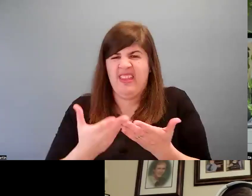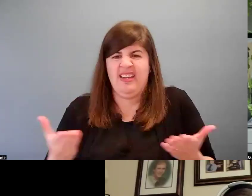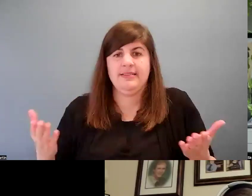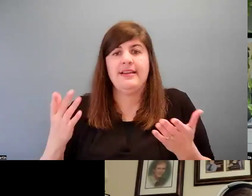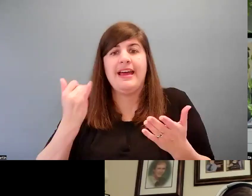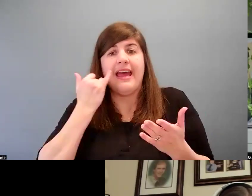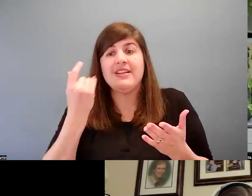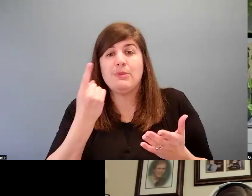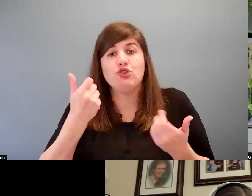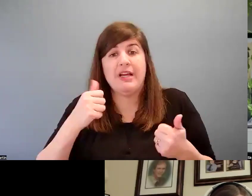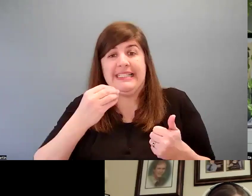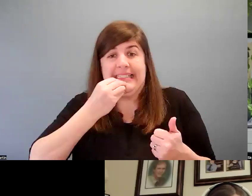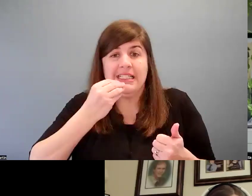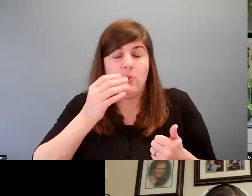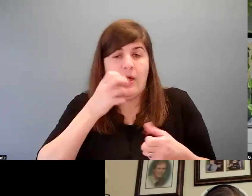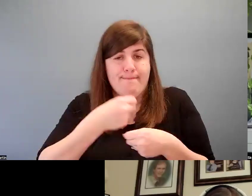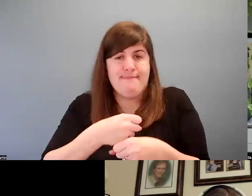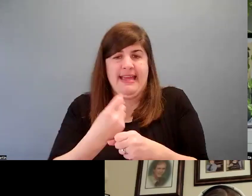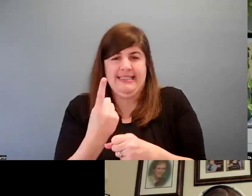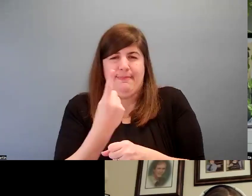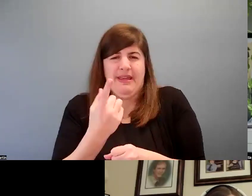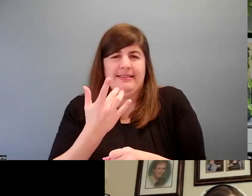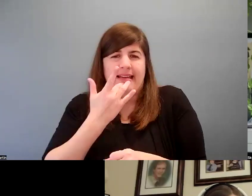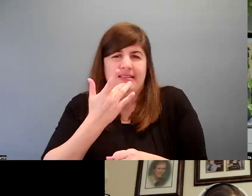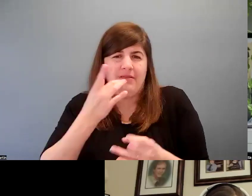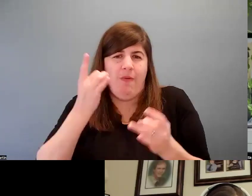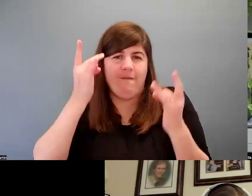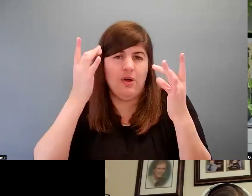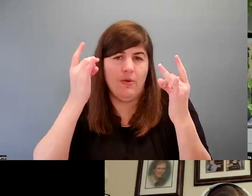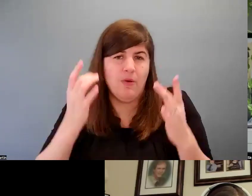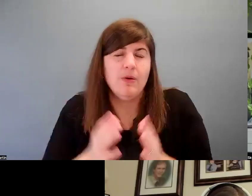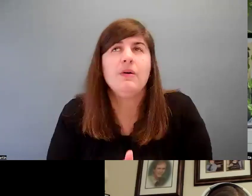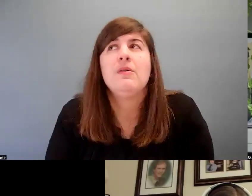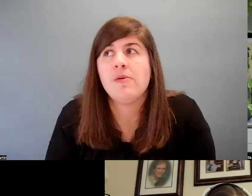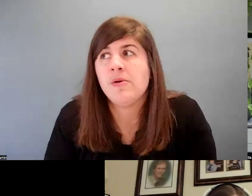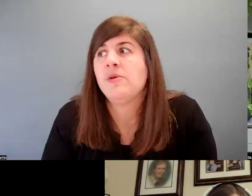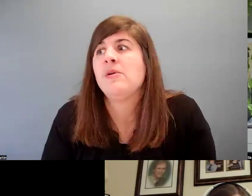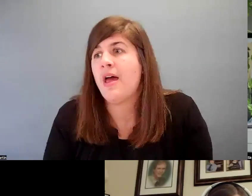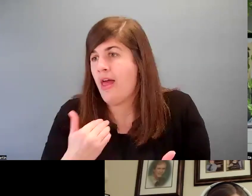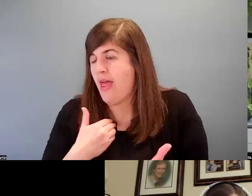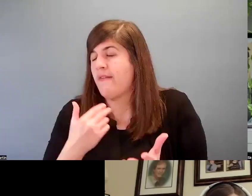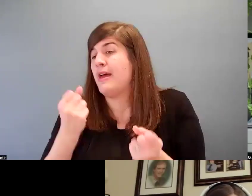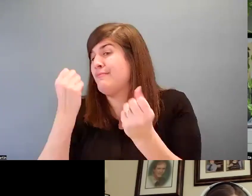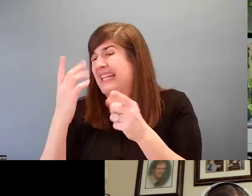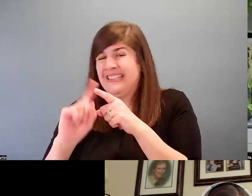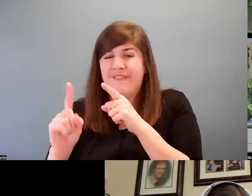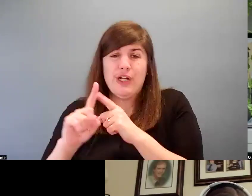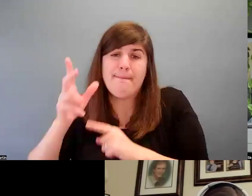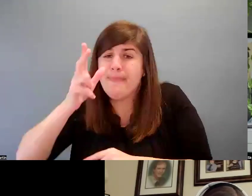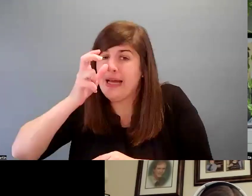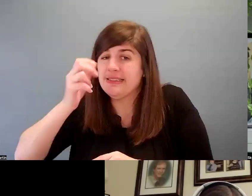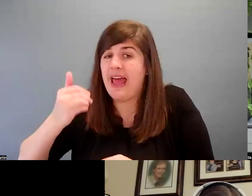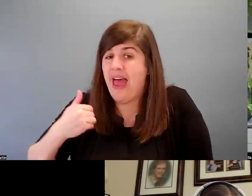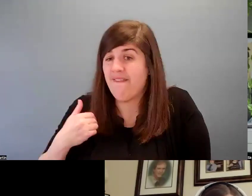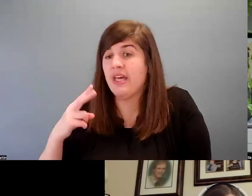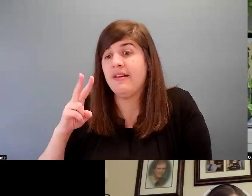ever to try to eat her. Um, there are bugs that have venom,